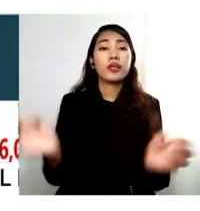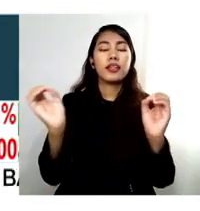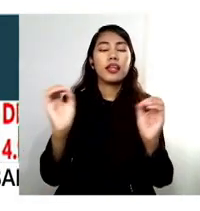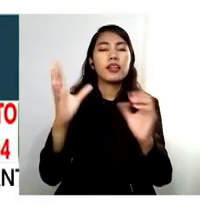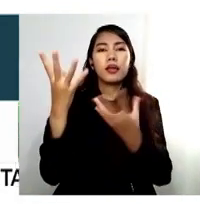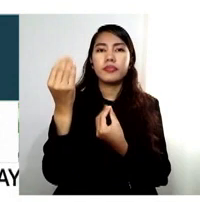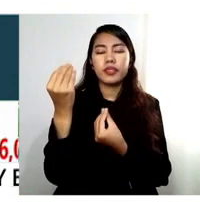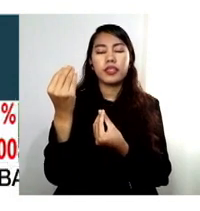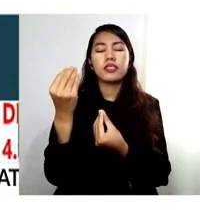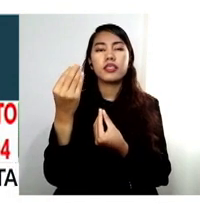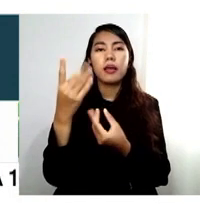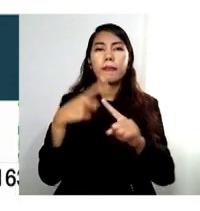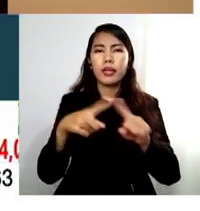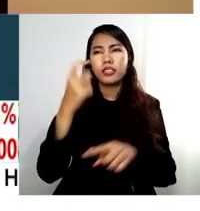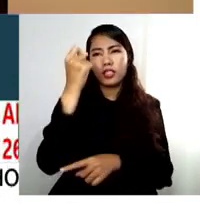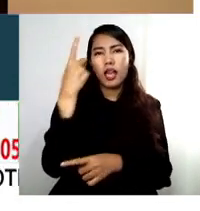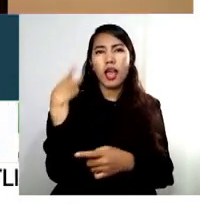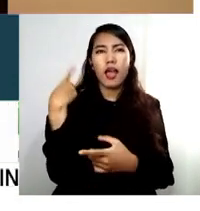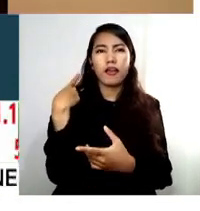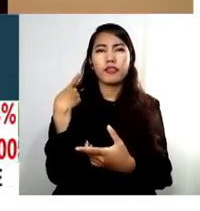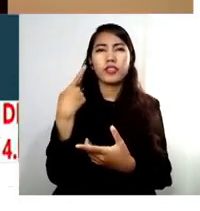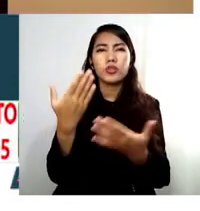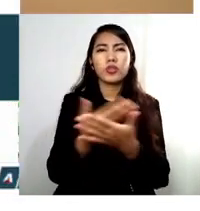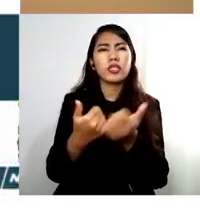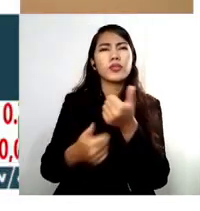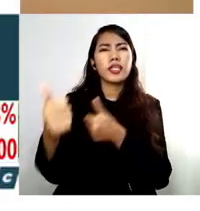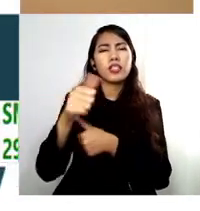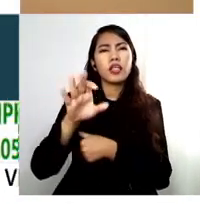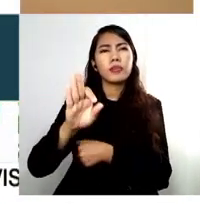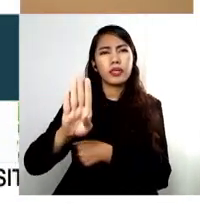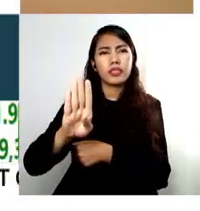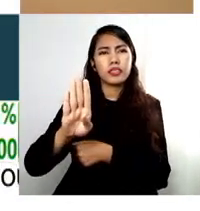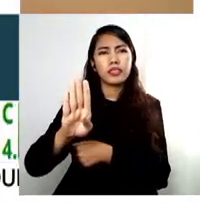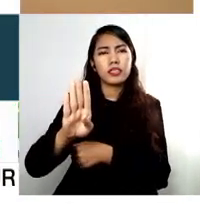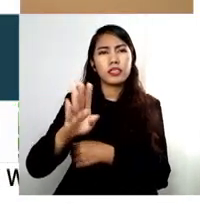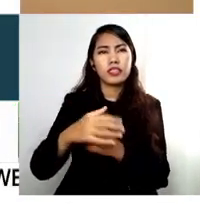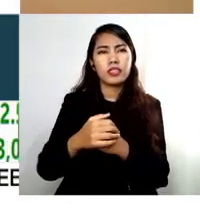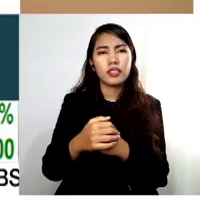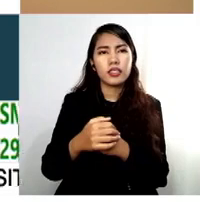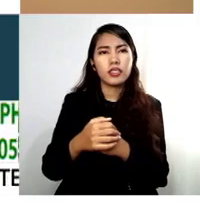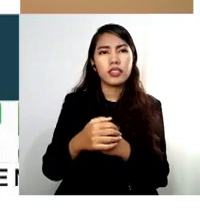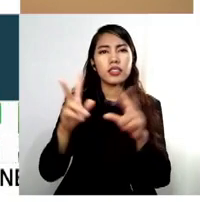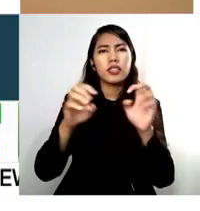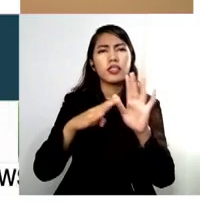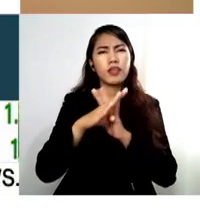there's now a new country head of Facebook. That's the development, no, and I don't know if the country head will